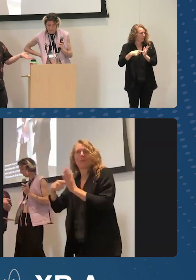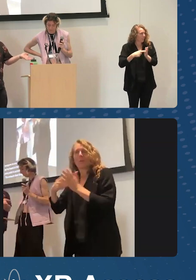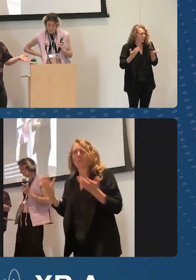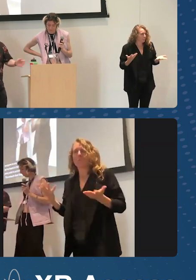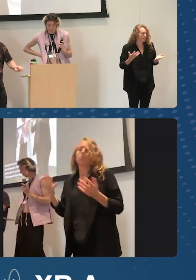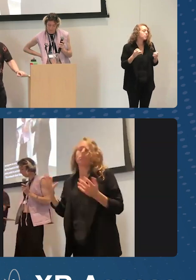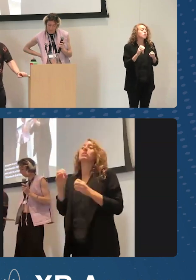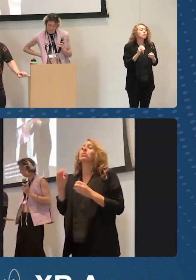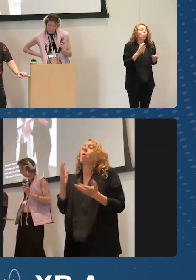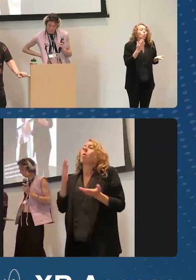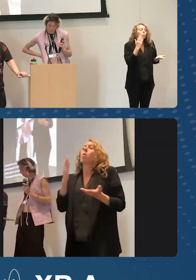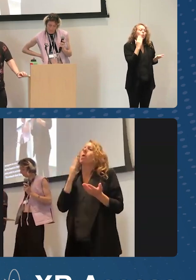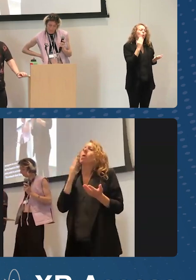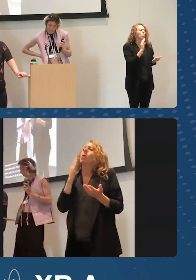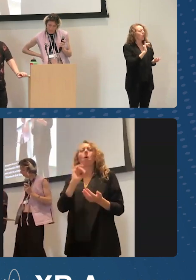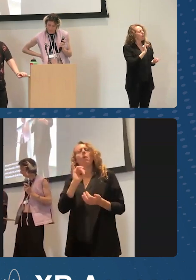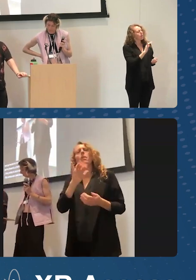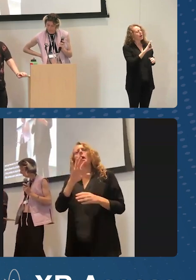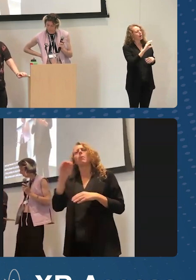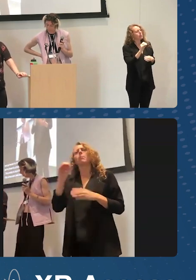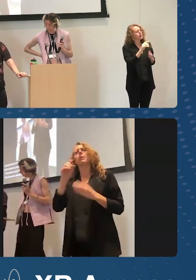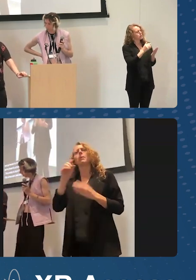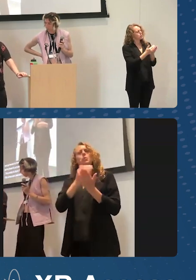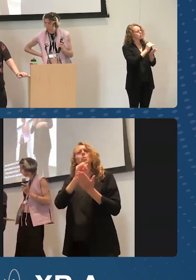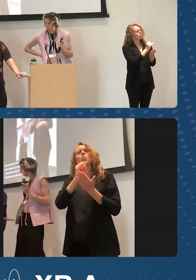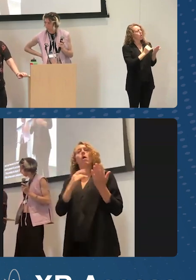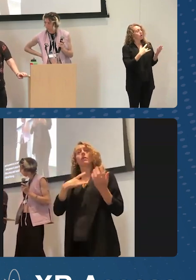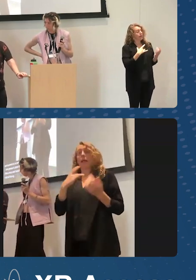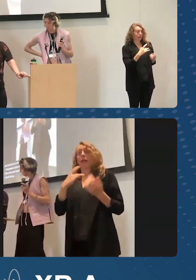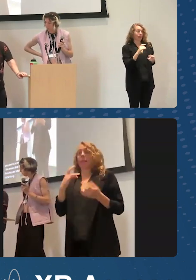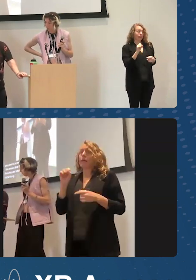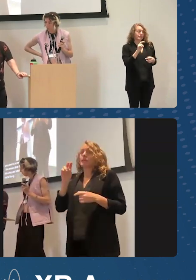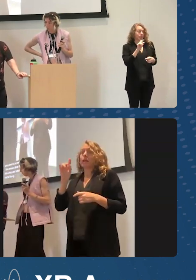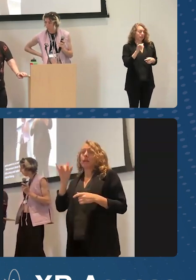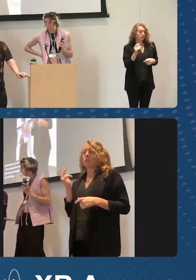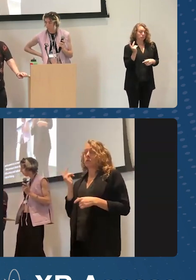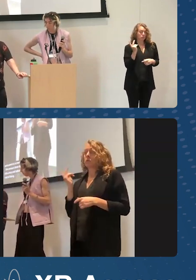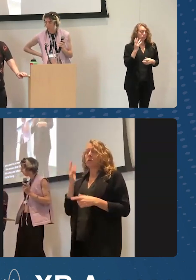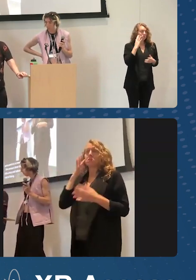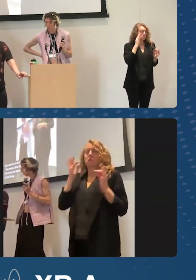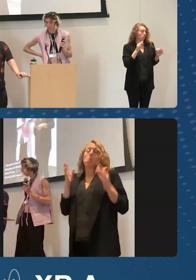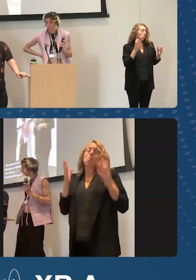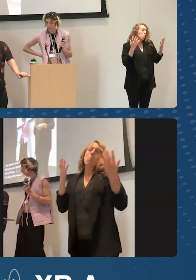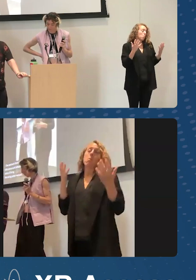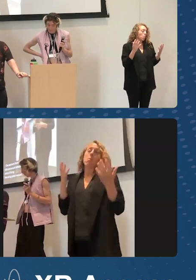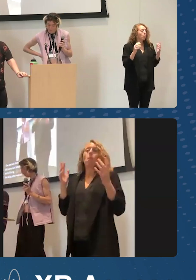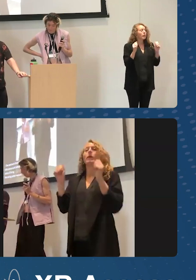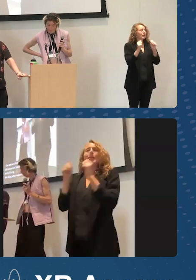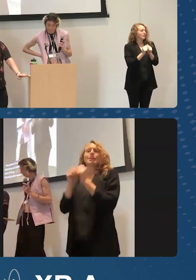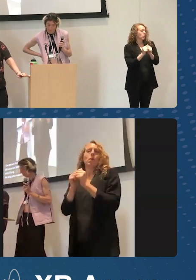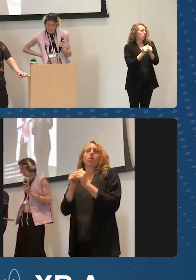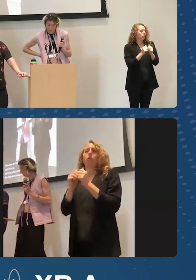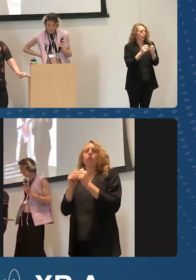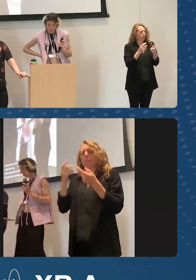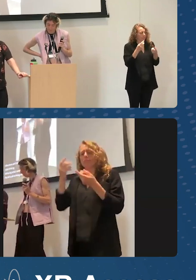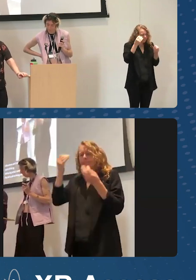loving working with Sammie and stuff like that, I was just like, hey, can we get this together in a couple months and do something that's